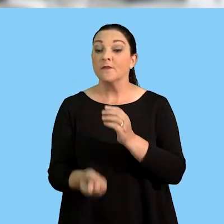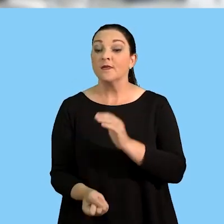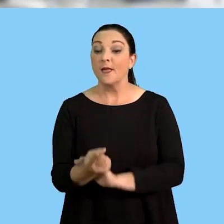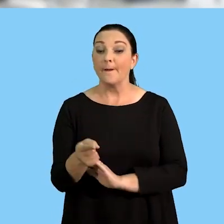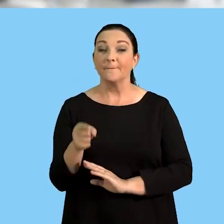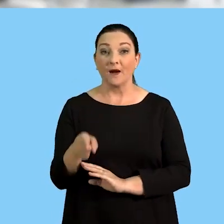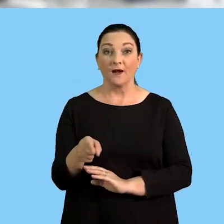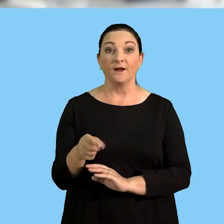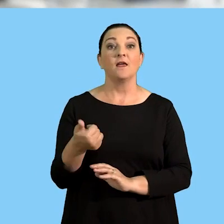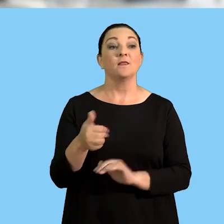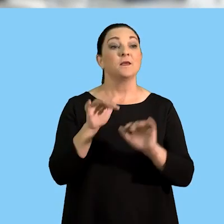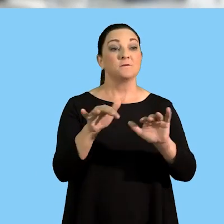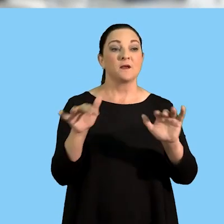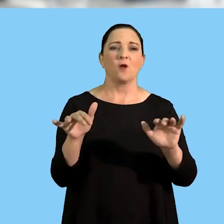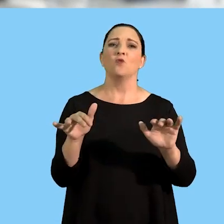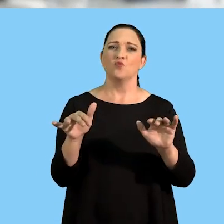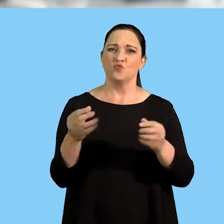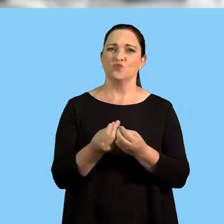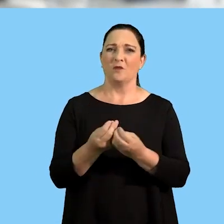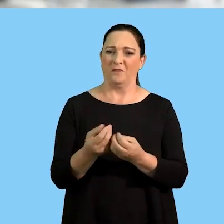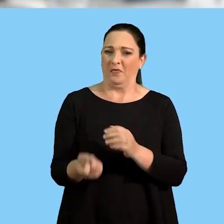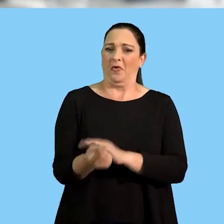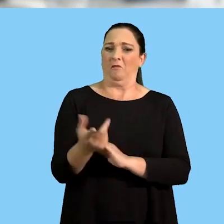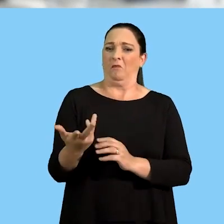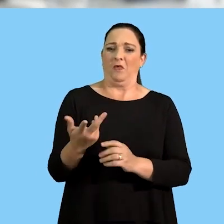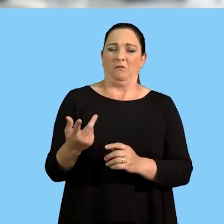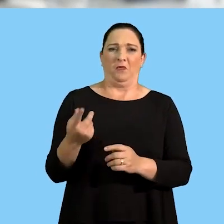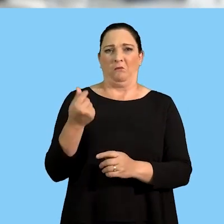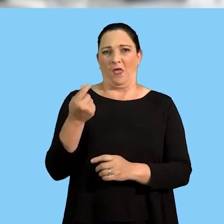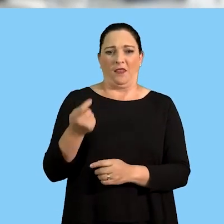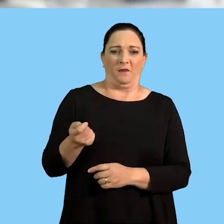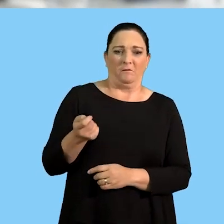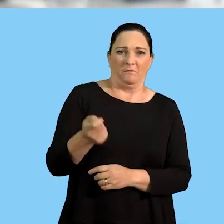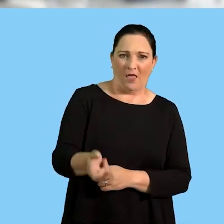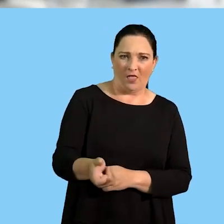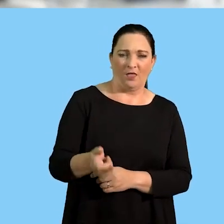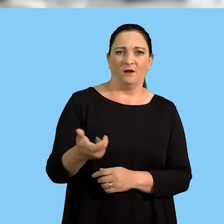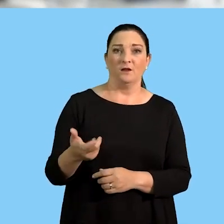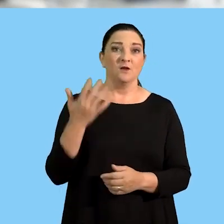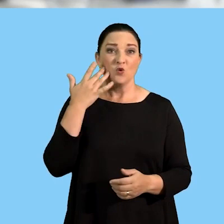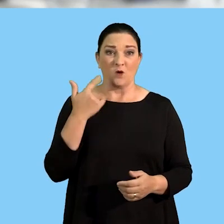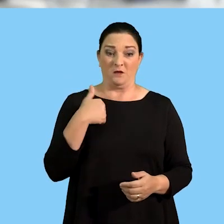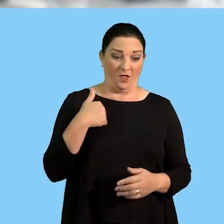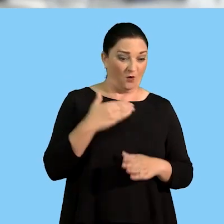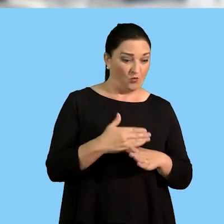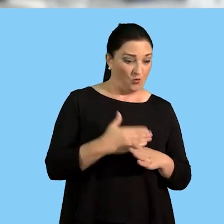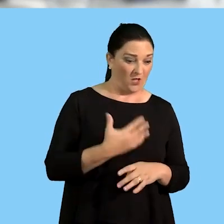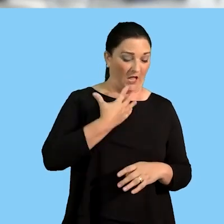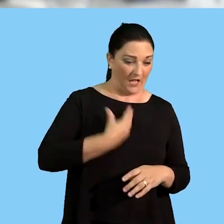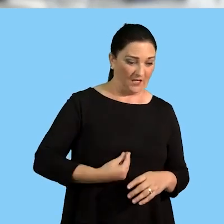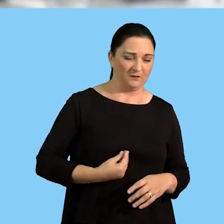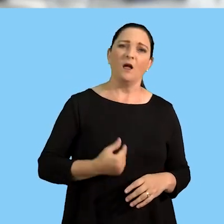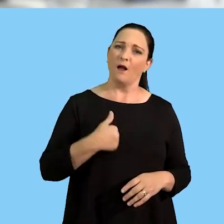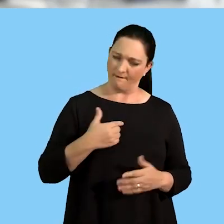in the workplace, employees will be compensated for them. So for instance, if I am found to be injured while I